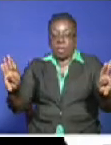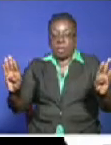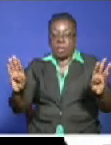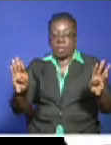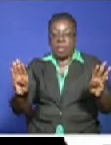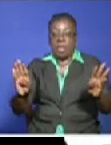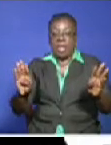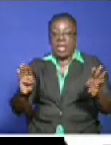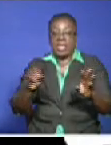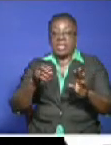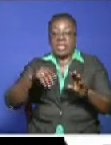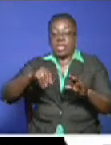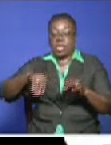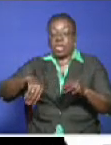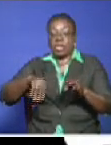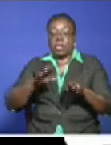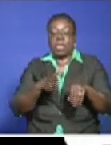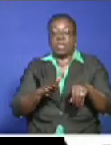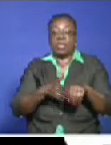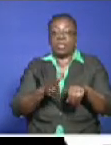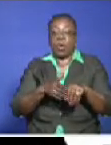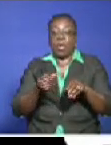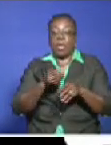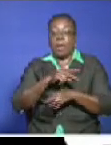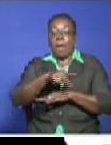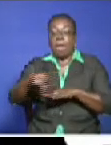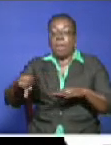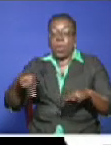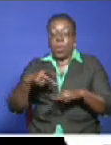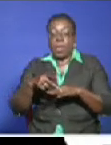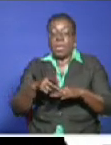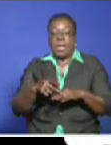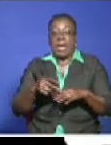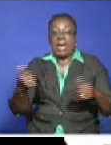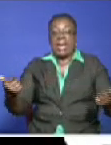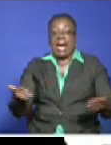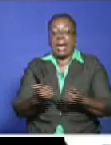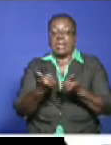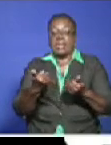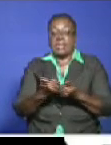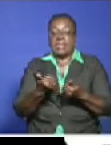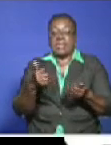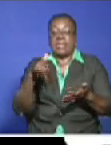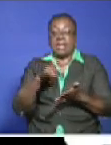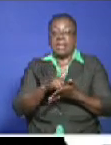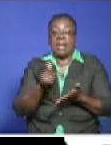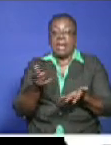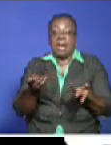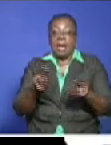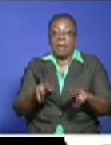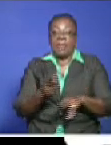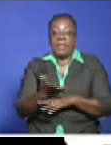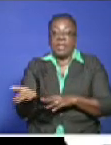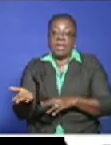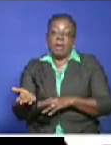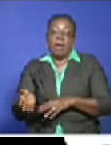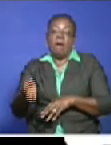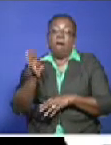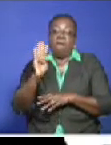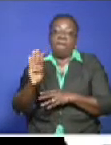Salt Pond, and given the serious accidents that have occurred there in recent years, roughly 400 feet